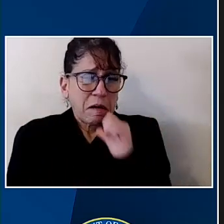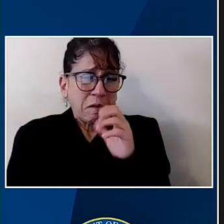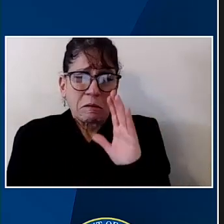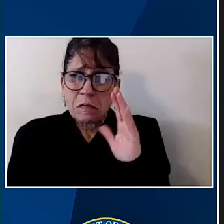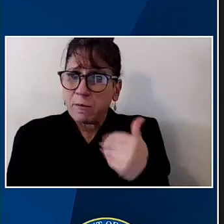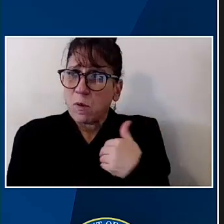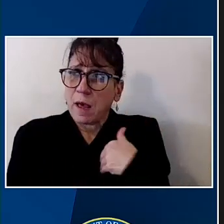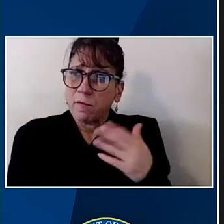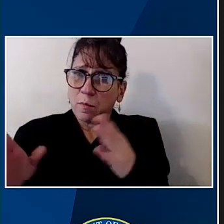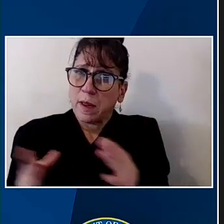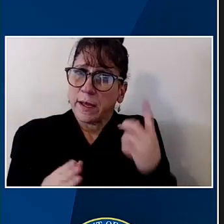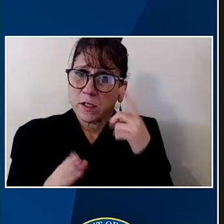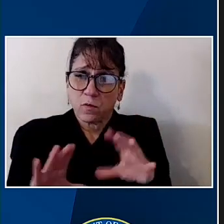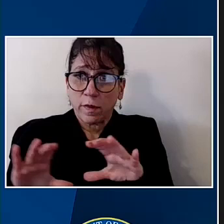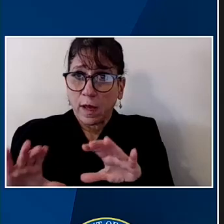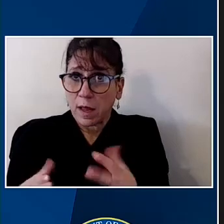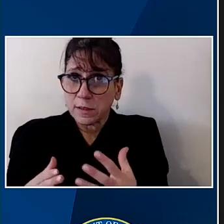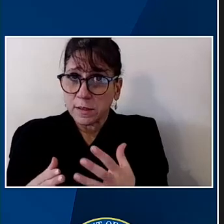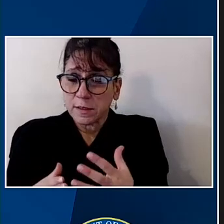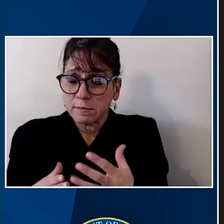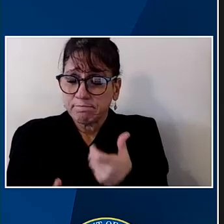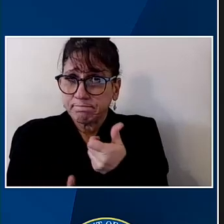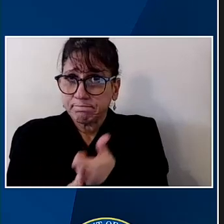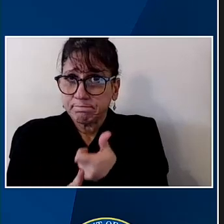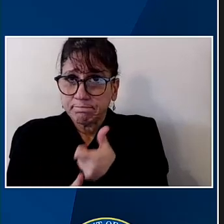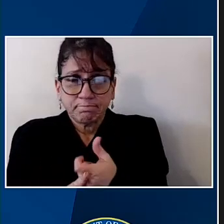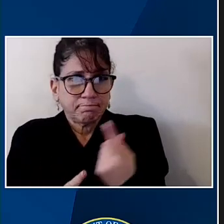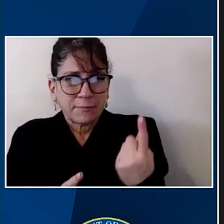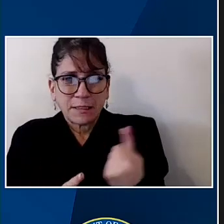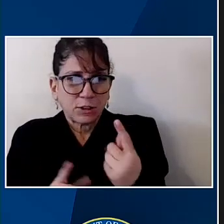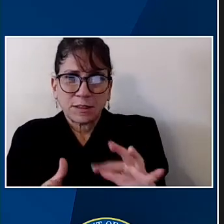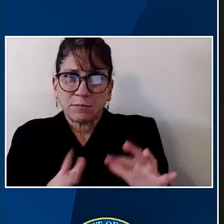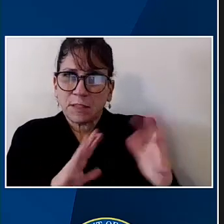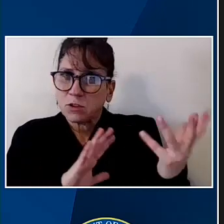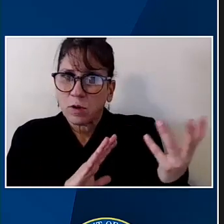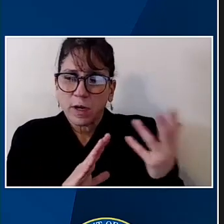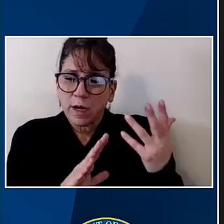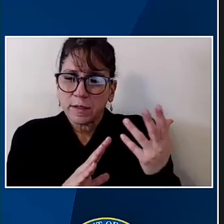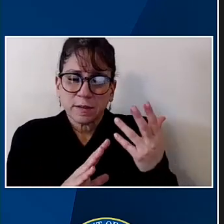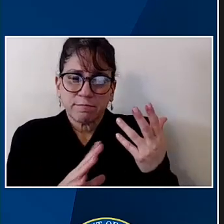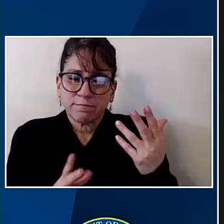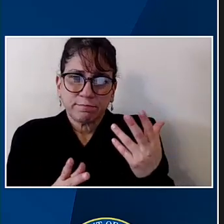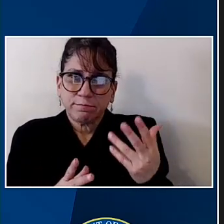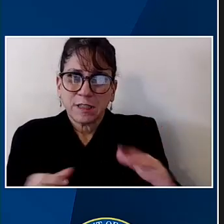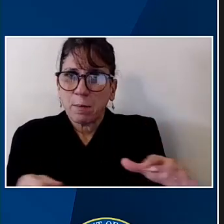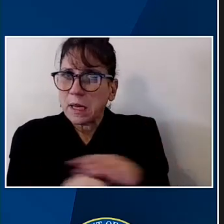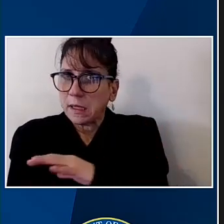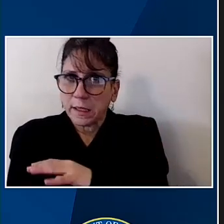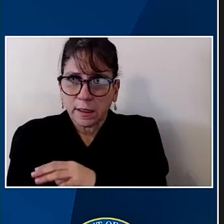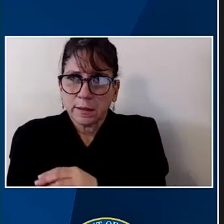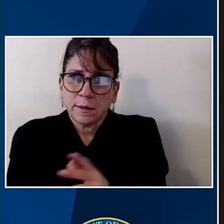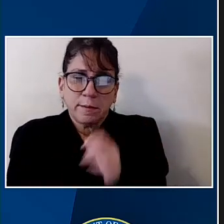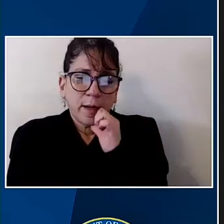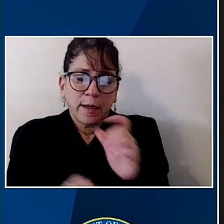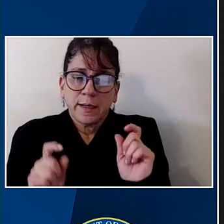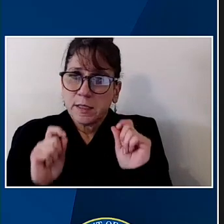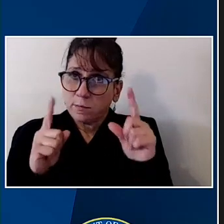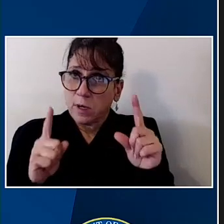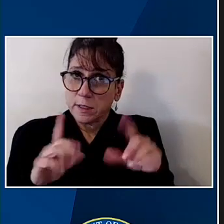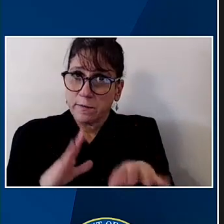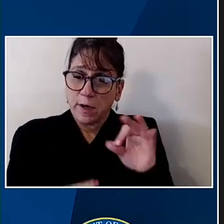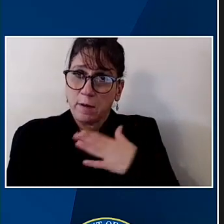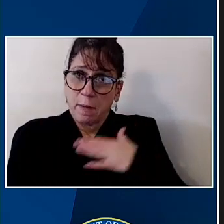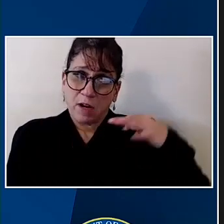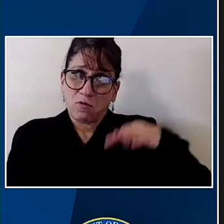plan for the classes. It was just disorganized all the way around. So I wasn't surprised to find that my credits were of